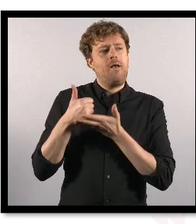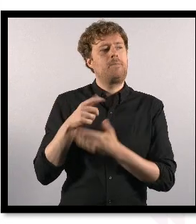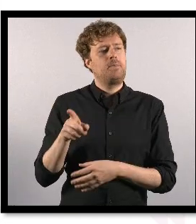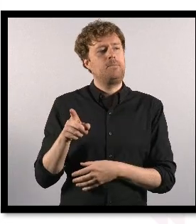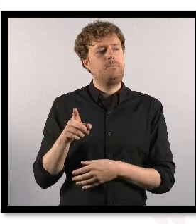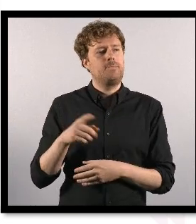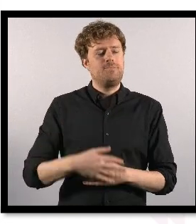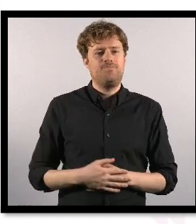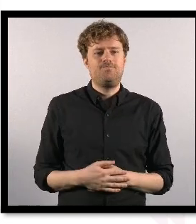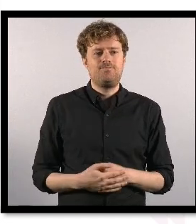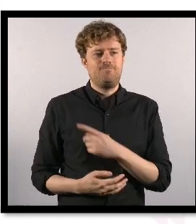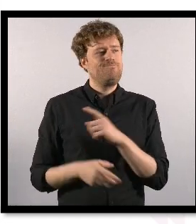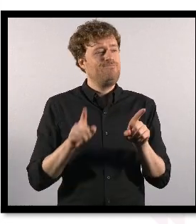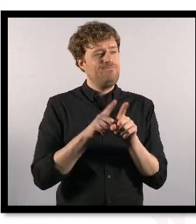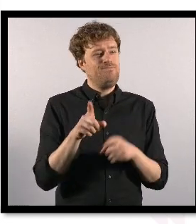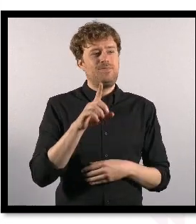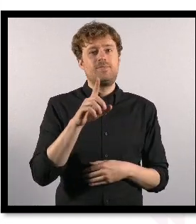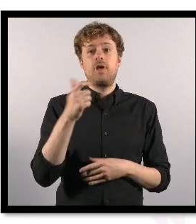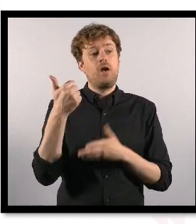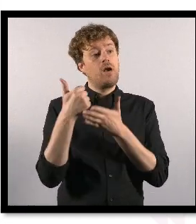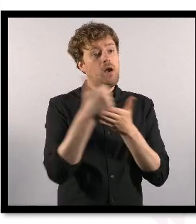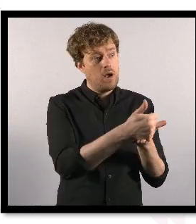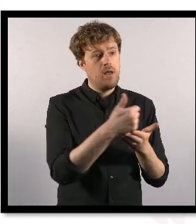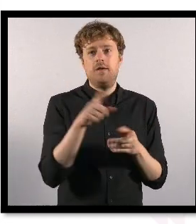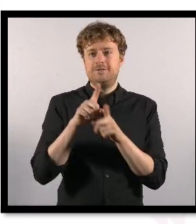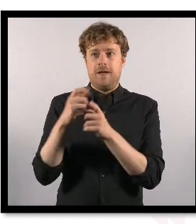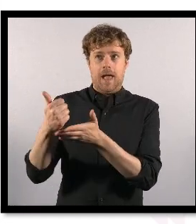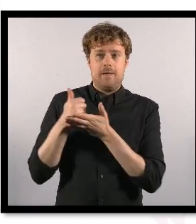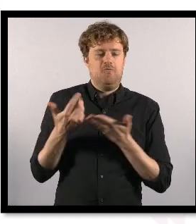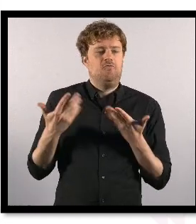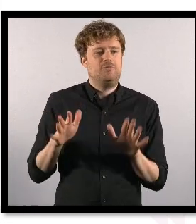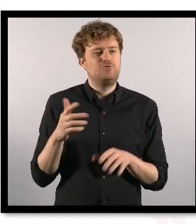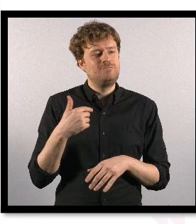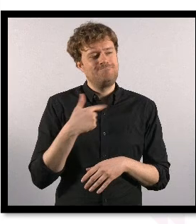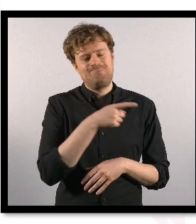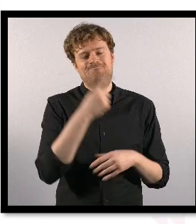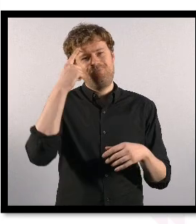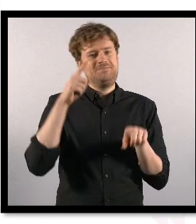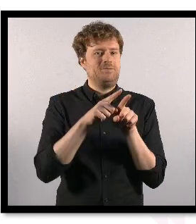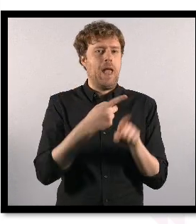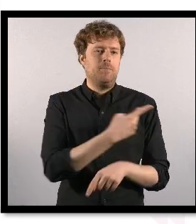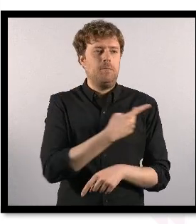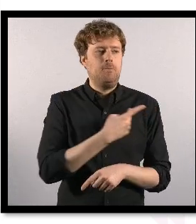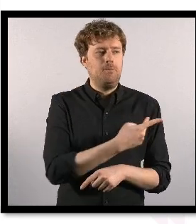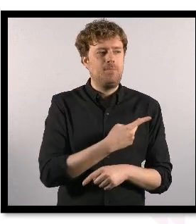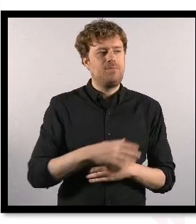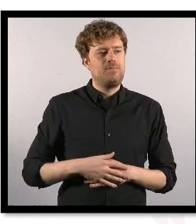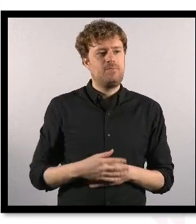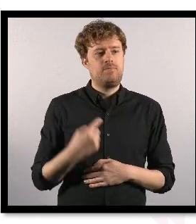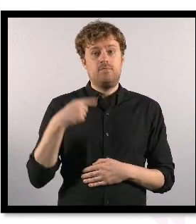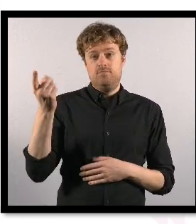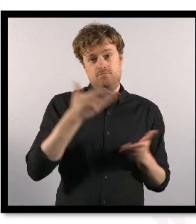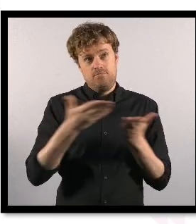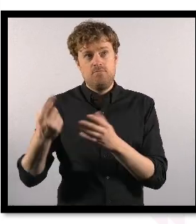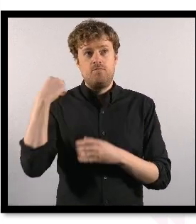one of the role that you're now in. And following that year, I felt like I'd learned quite a lot about the projects. And